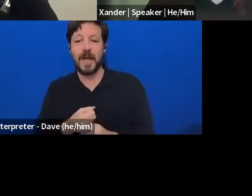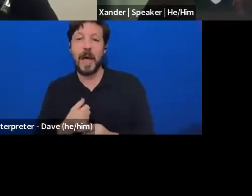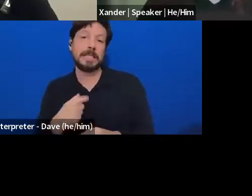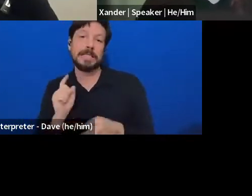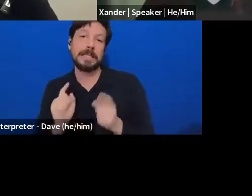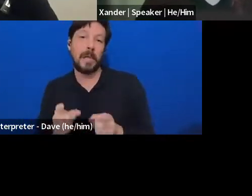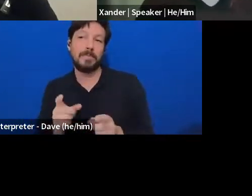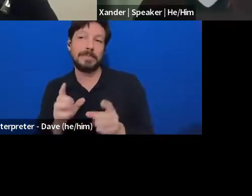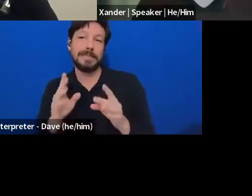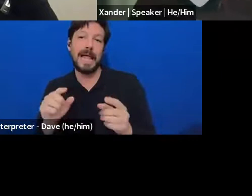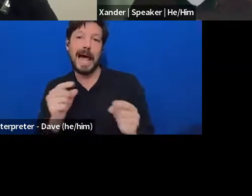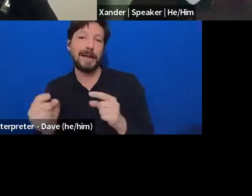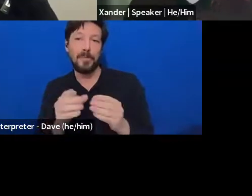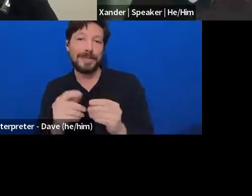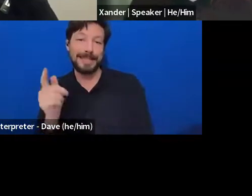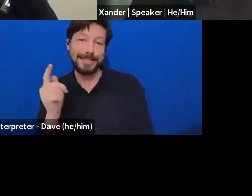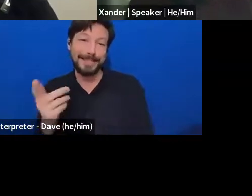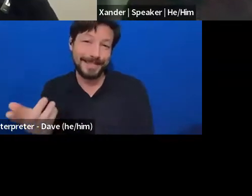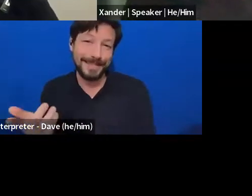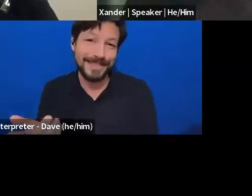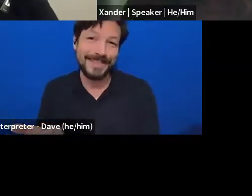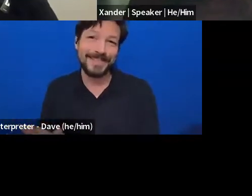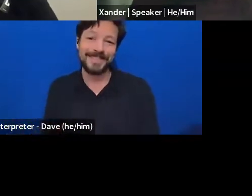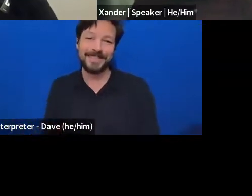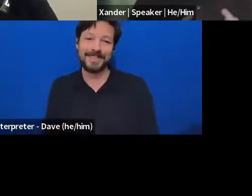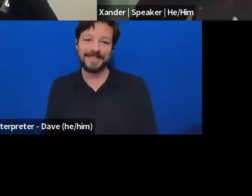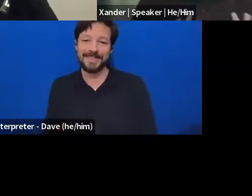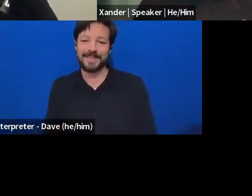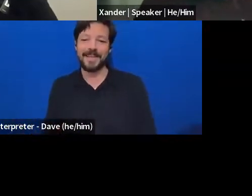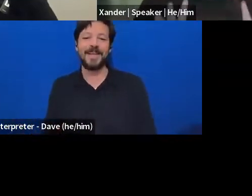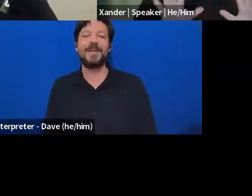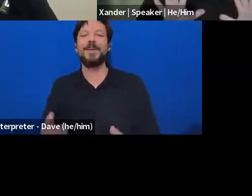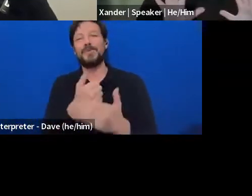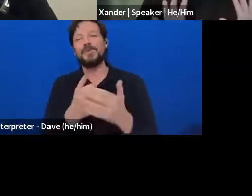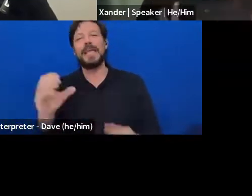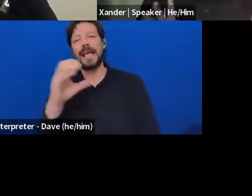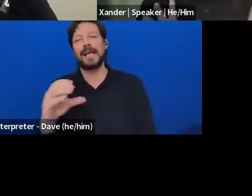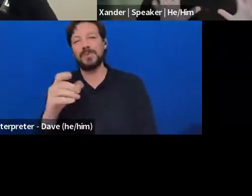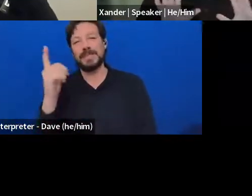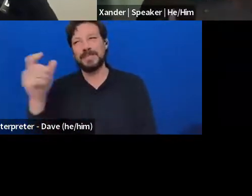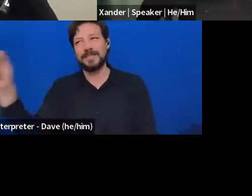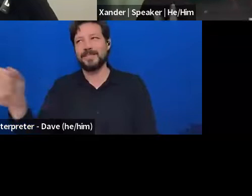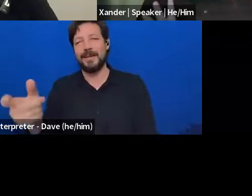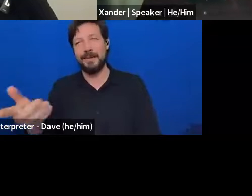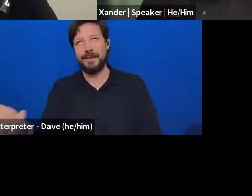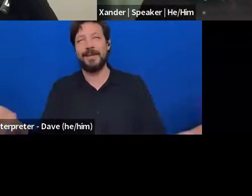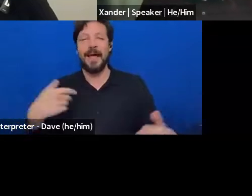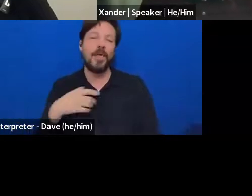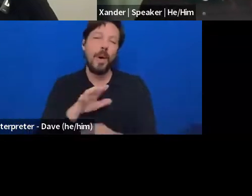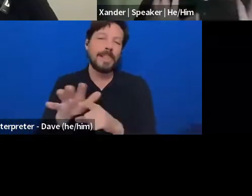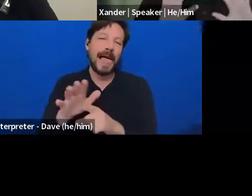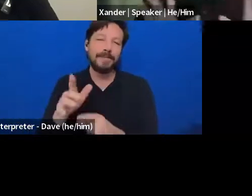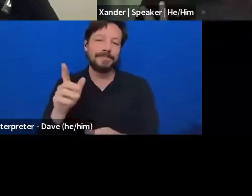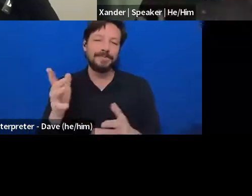one of the teachers, which it tends to be the relief switch. I don't blame them because sometimes they are not given enough